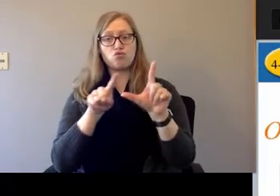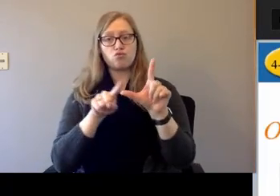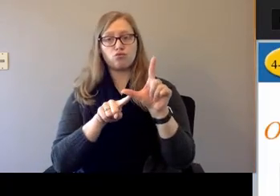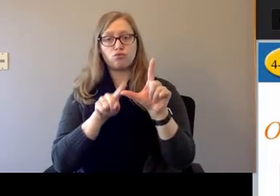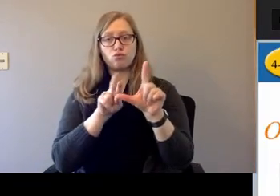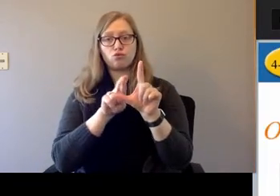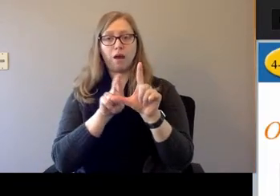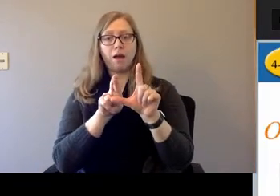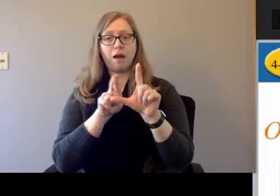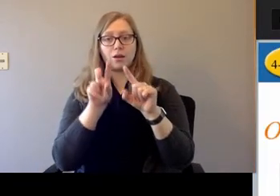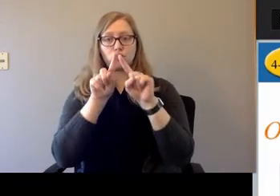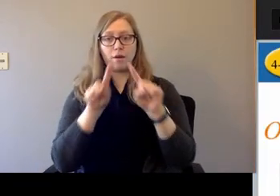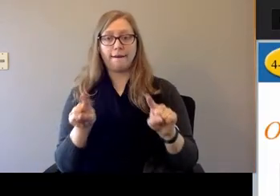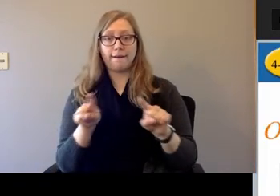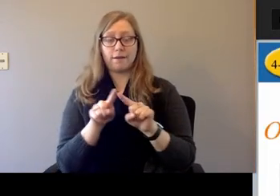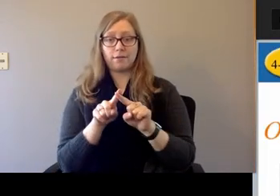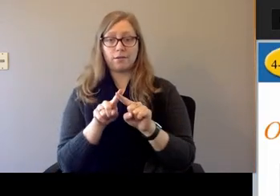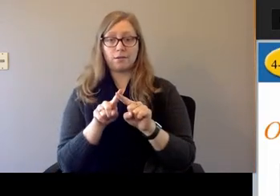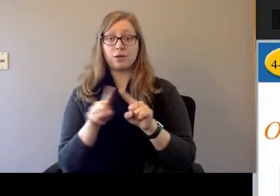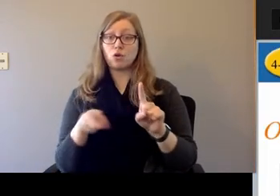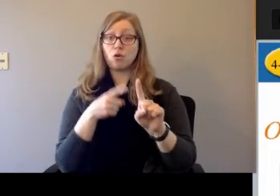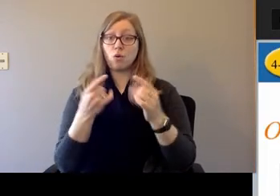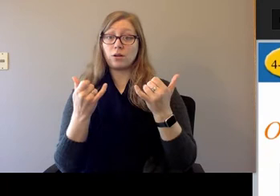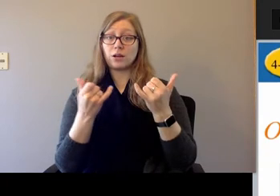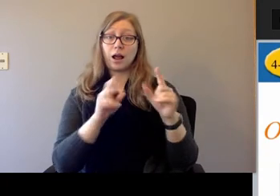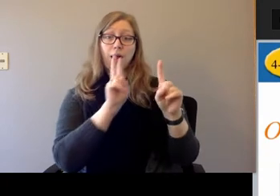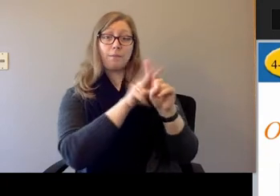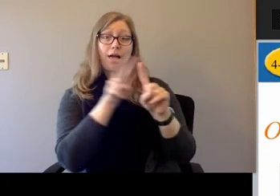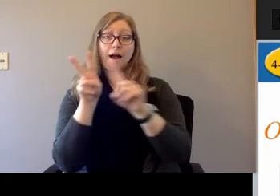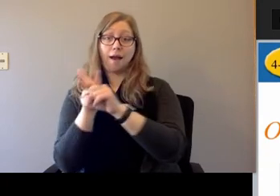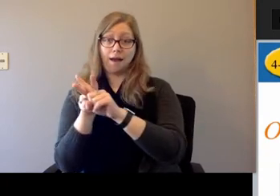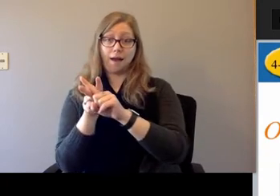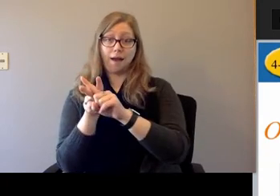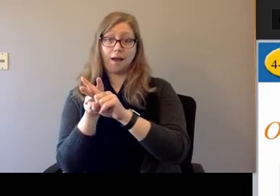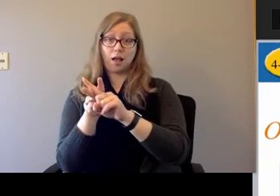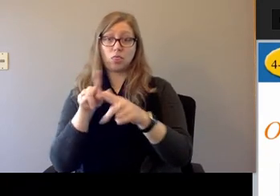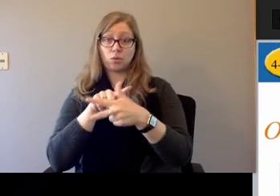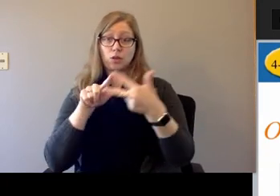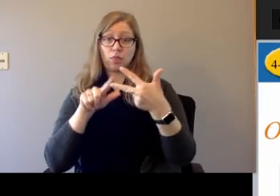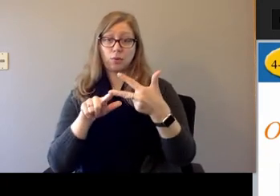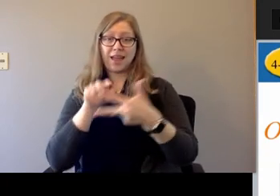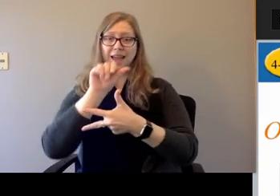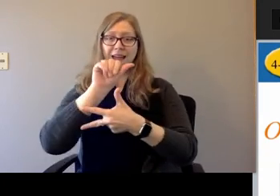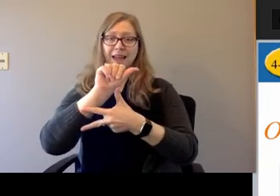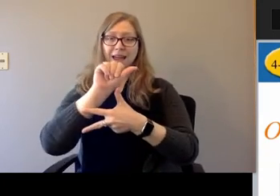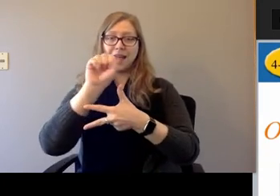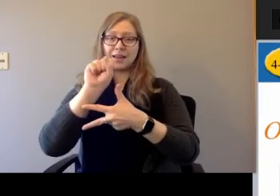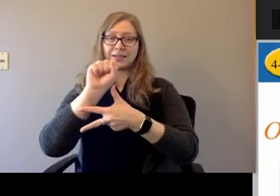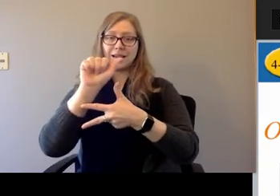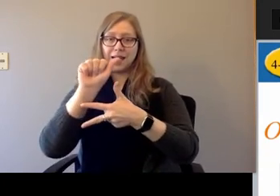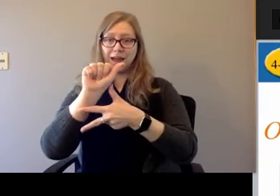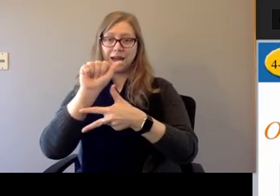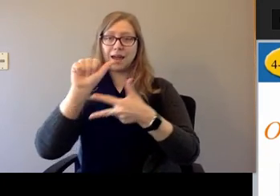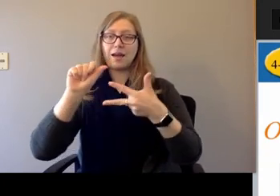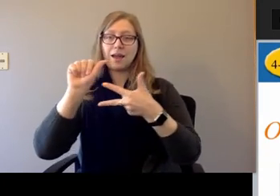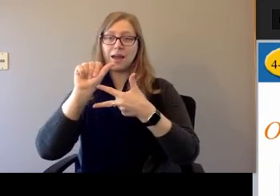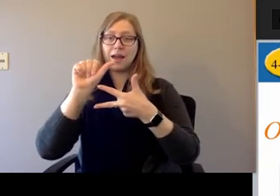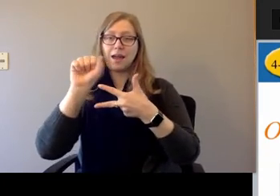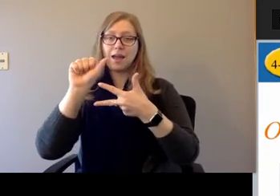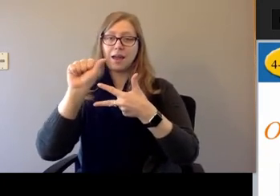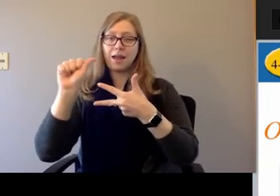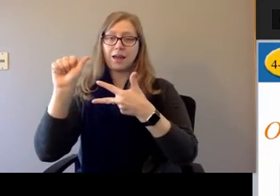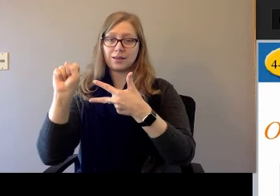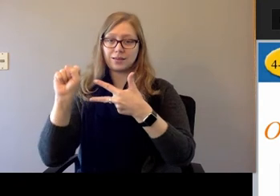is to apply those three new postulates, angle, side, angle, angle, angle, side, and hypotenuse, leg,